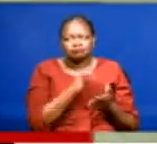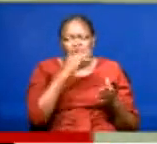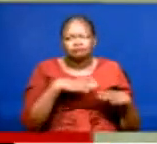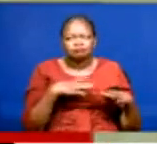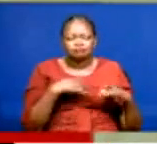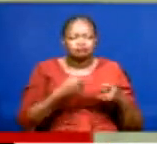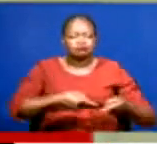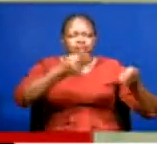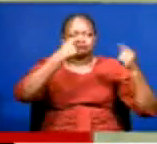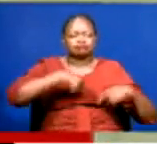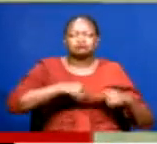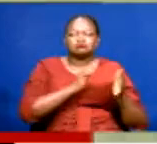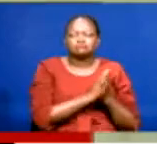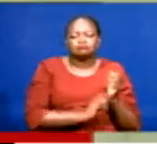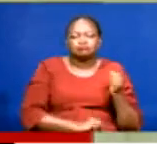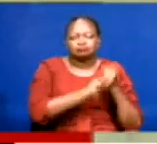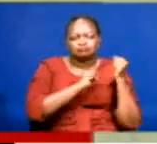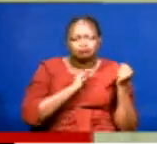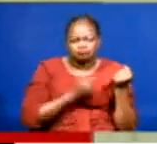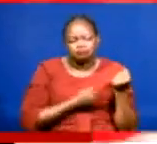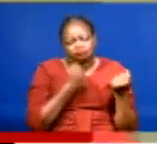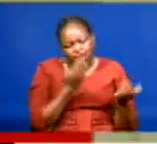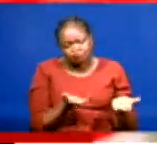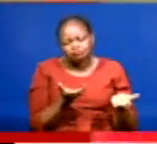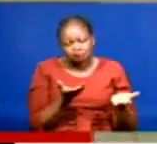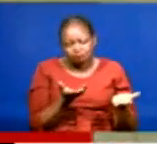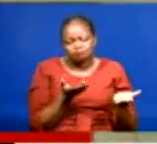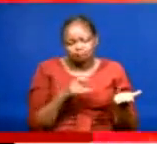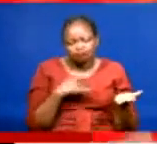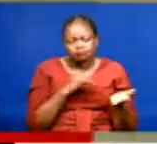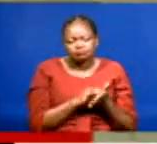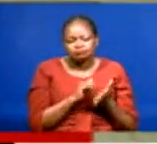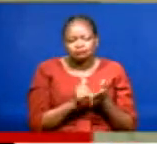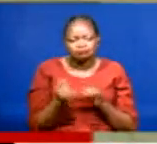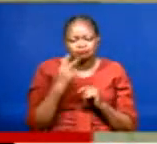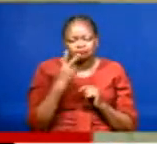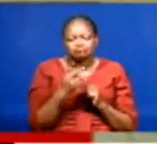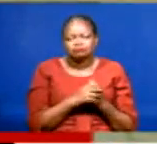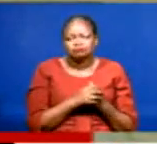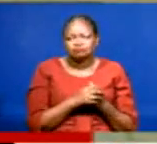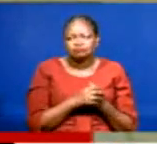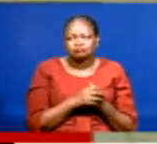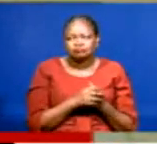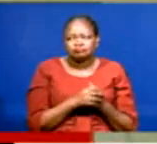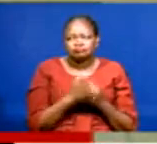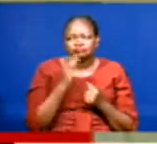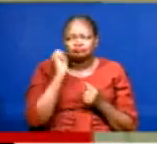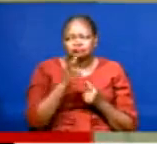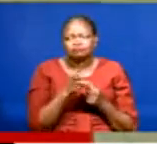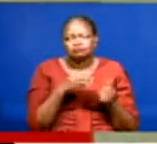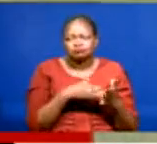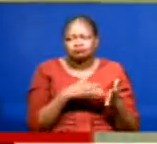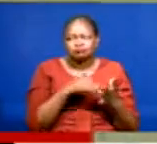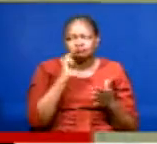come and support us on May 5th. Come and see the Angel of War, which is going to be against